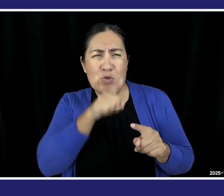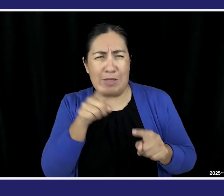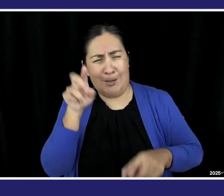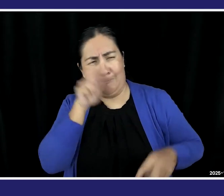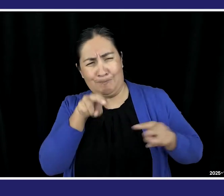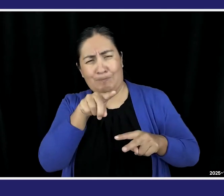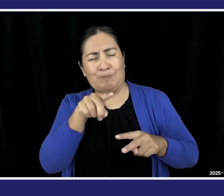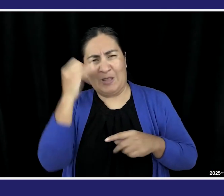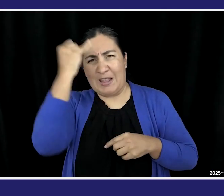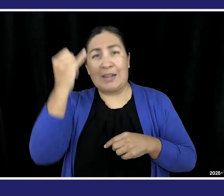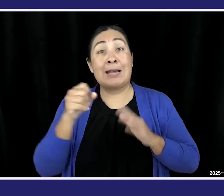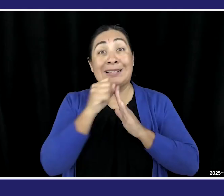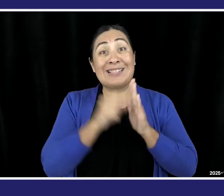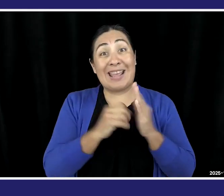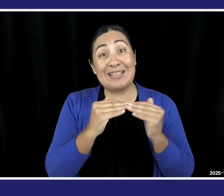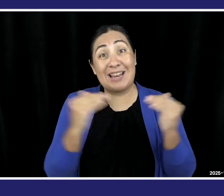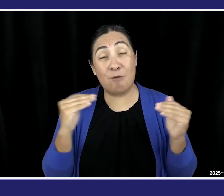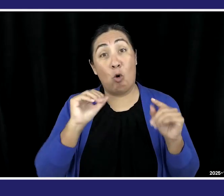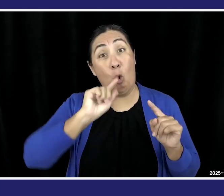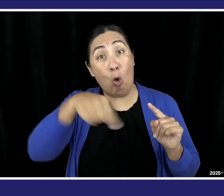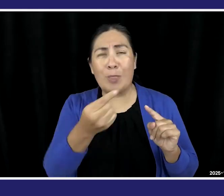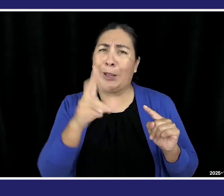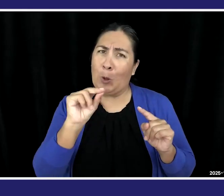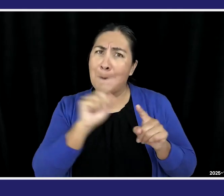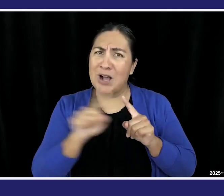but at the local level as well. Next slide.